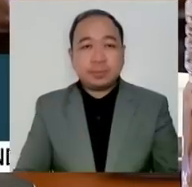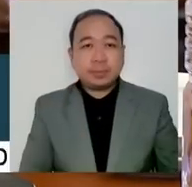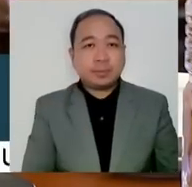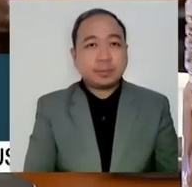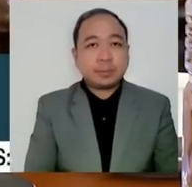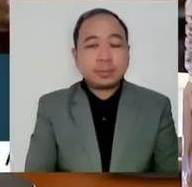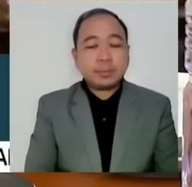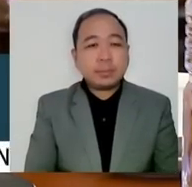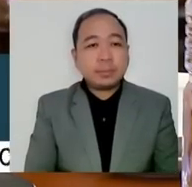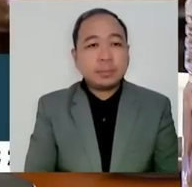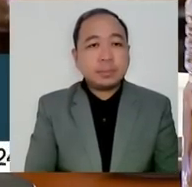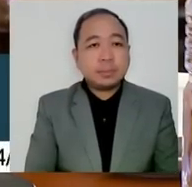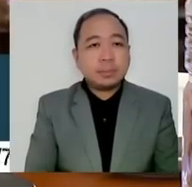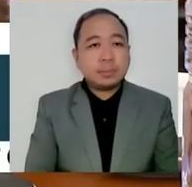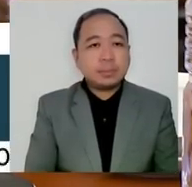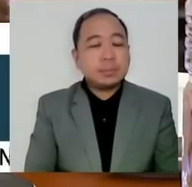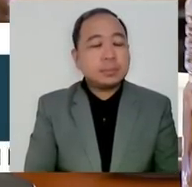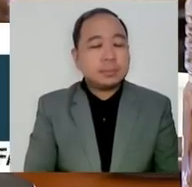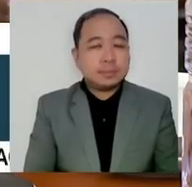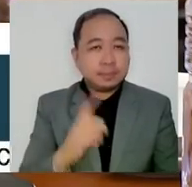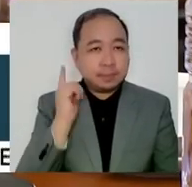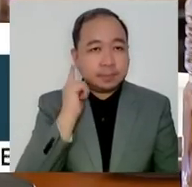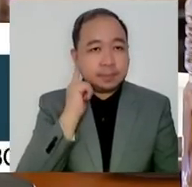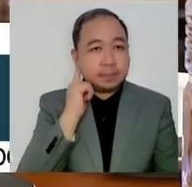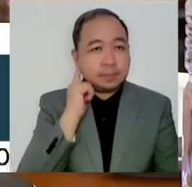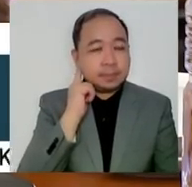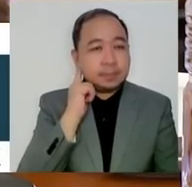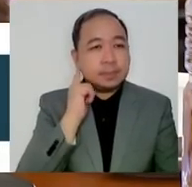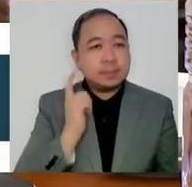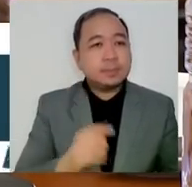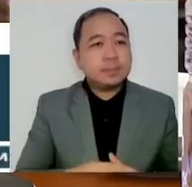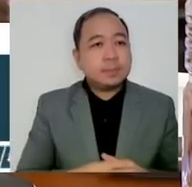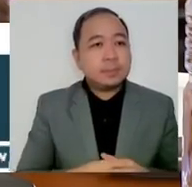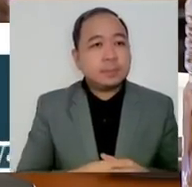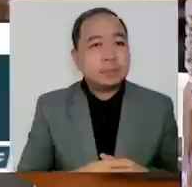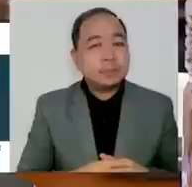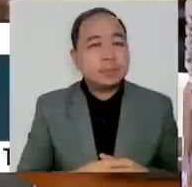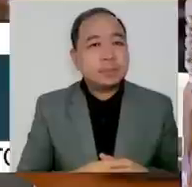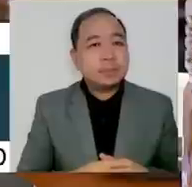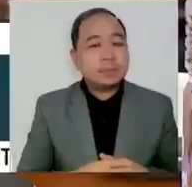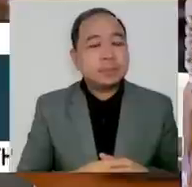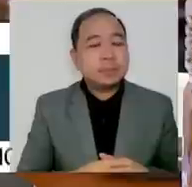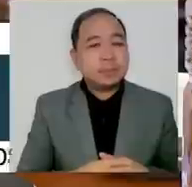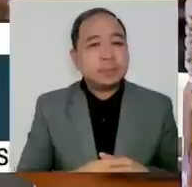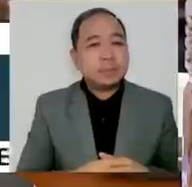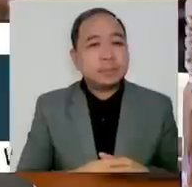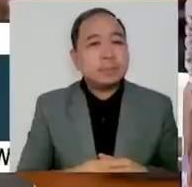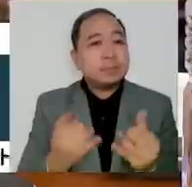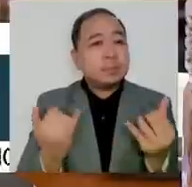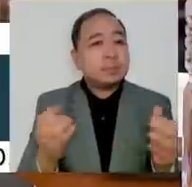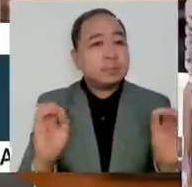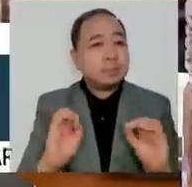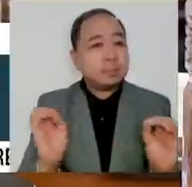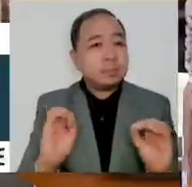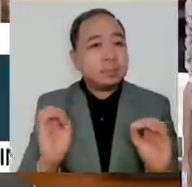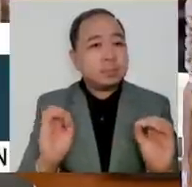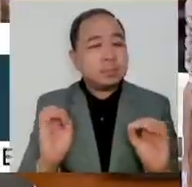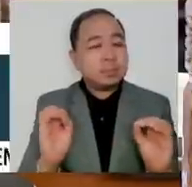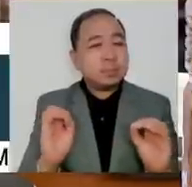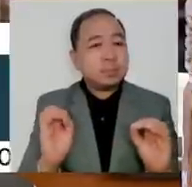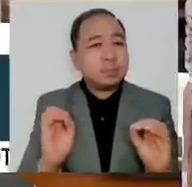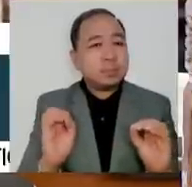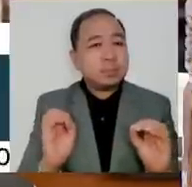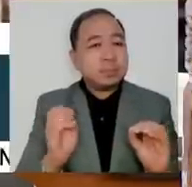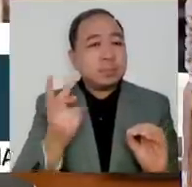May problema po tayo na pag ang Teves ang kalaban natin, walang lawyer na tatanggap sa iyo. May problema